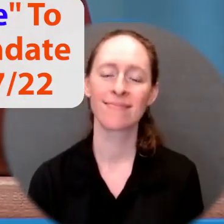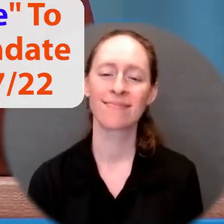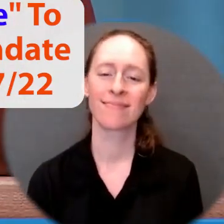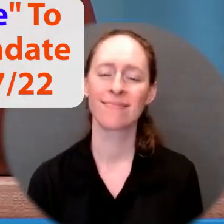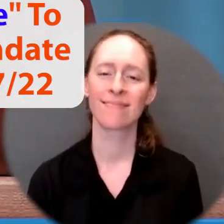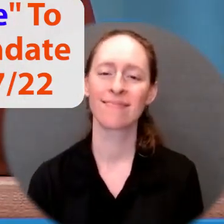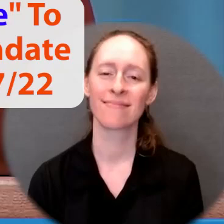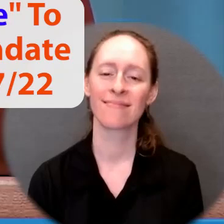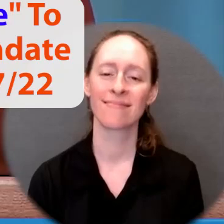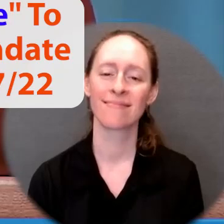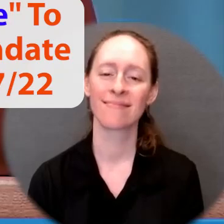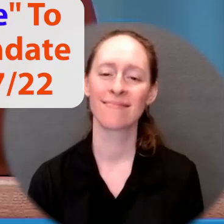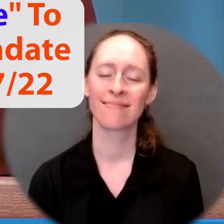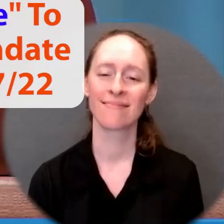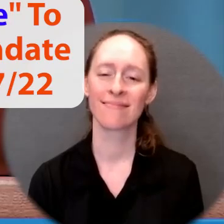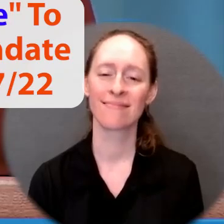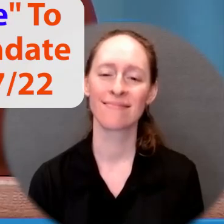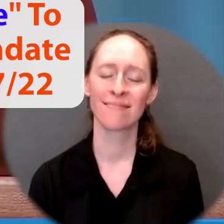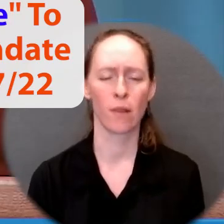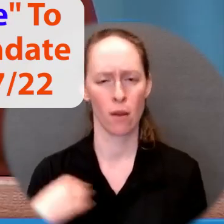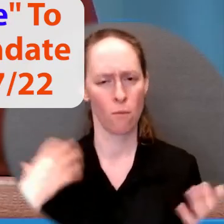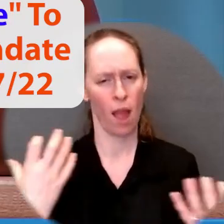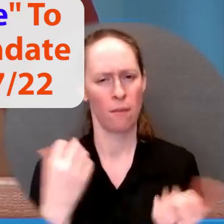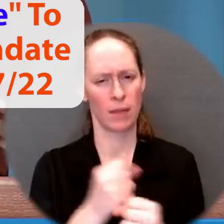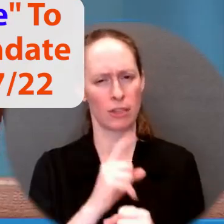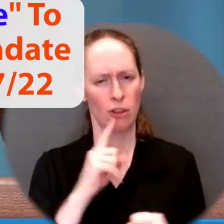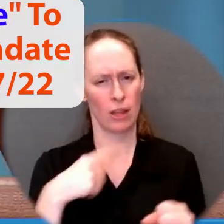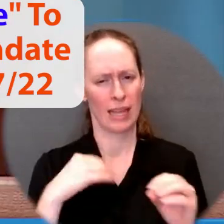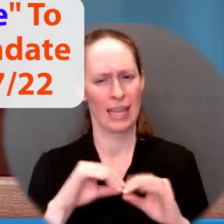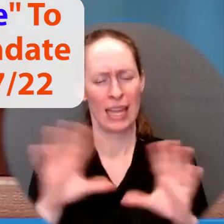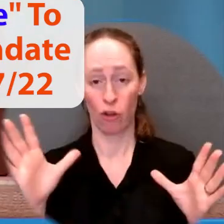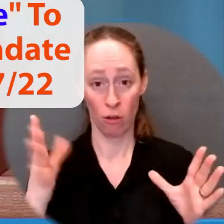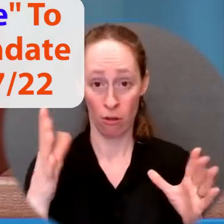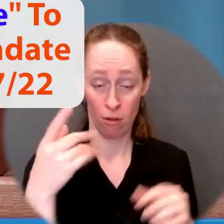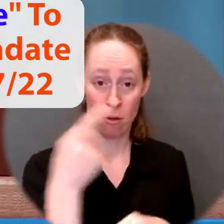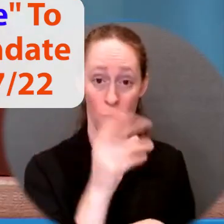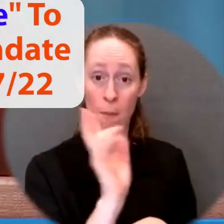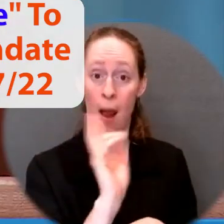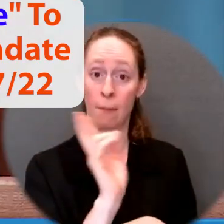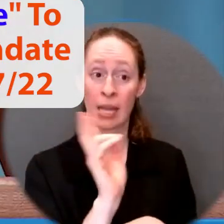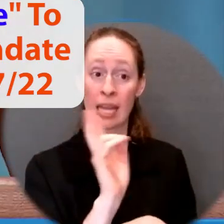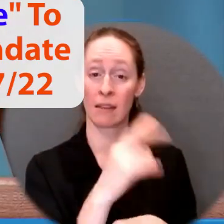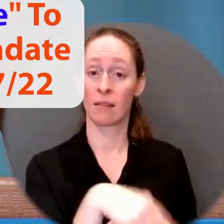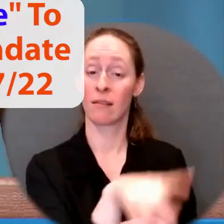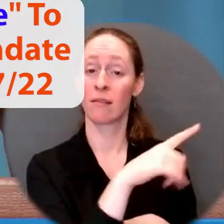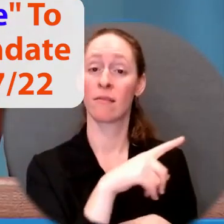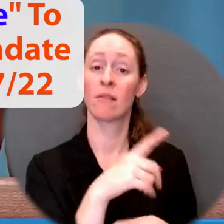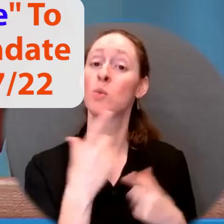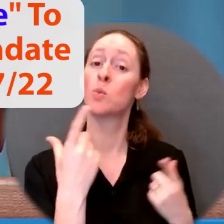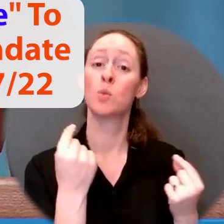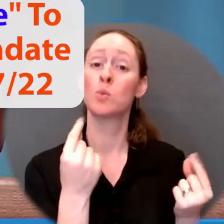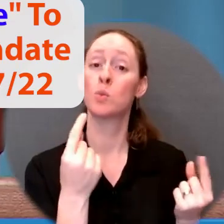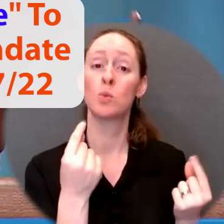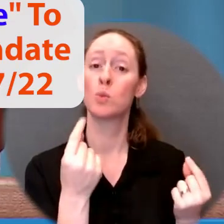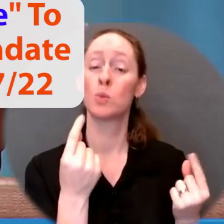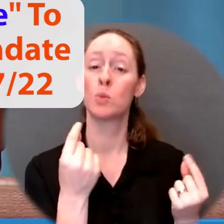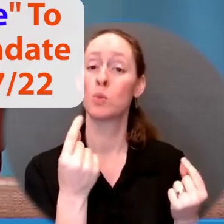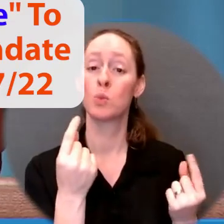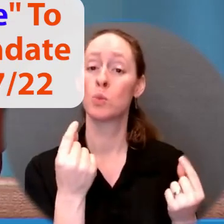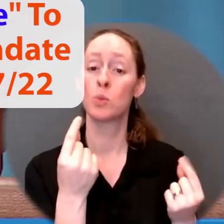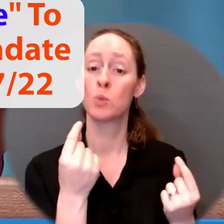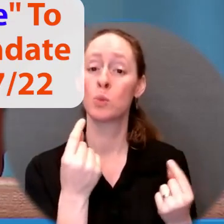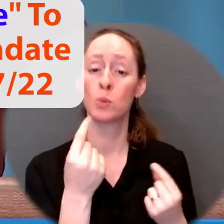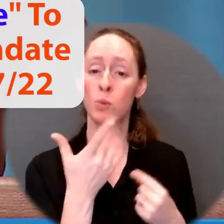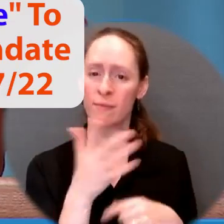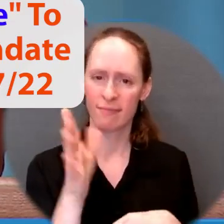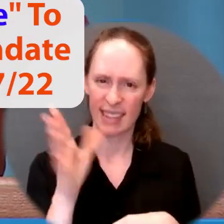saw, what we think happened here is Republicans in Congress have decided that they rather fight against the health and well-being